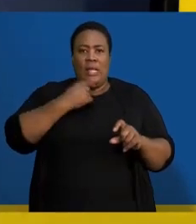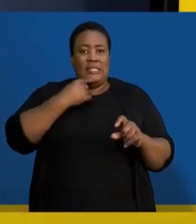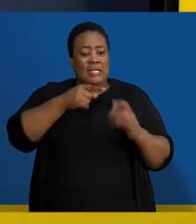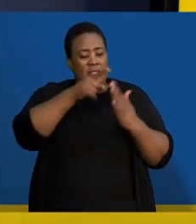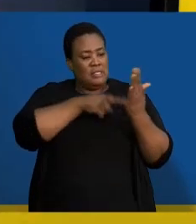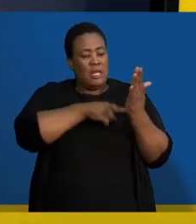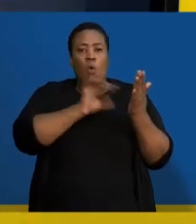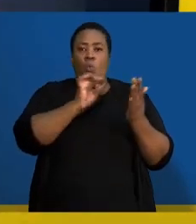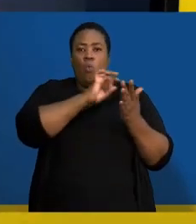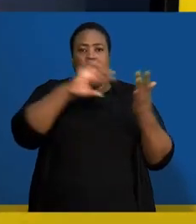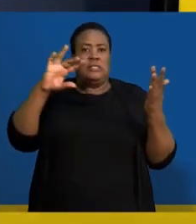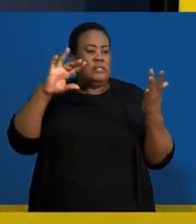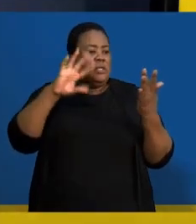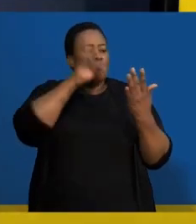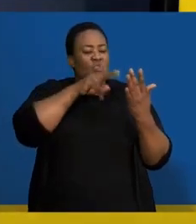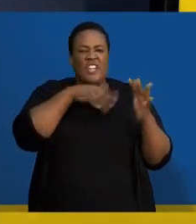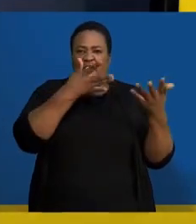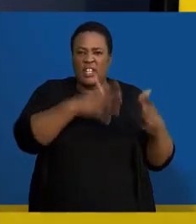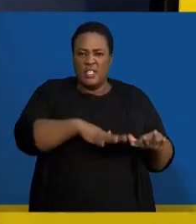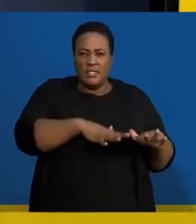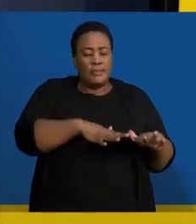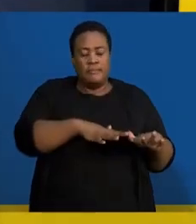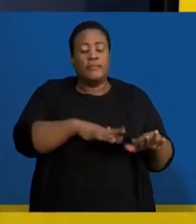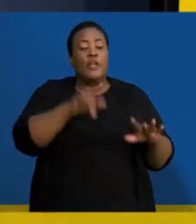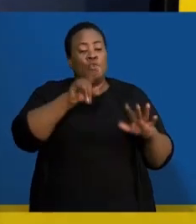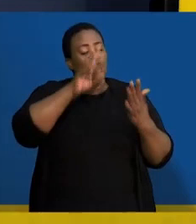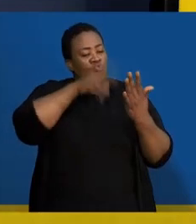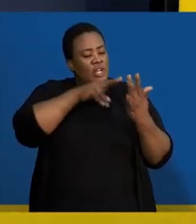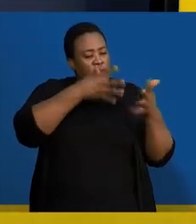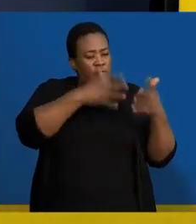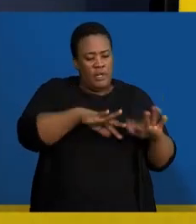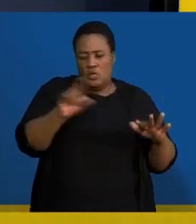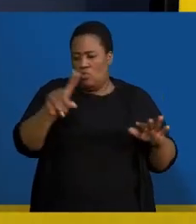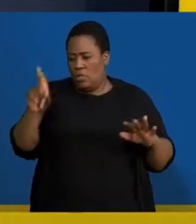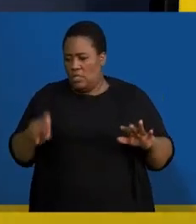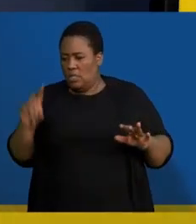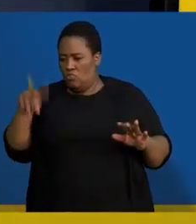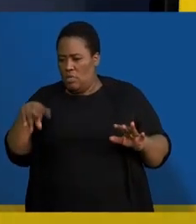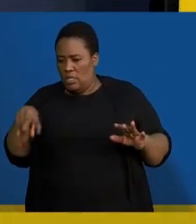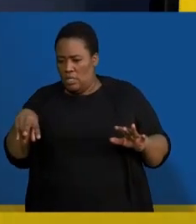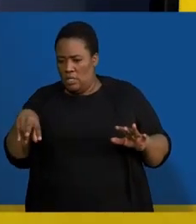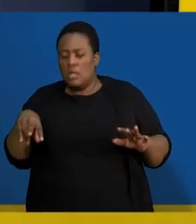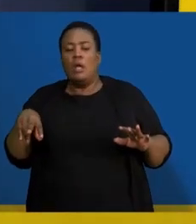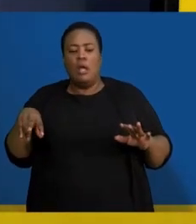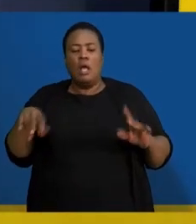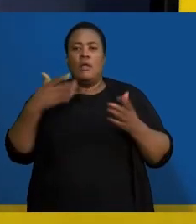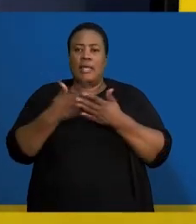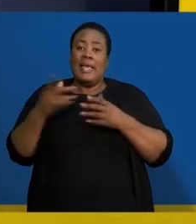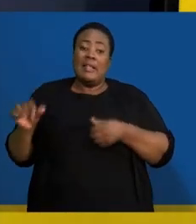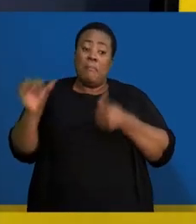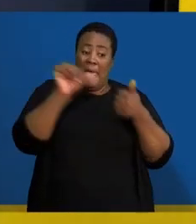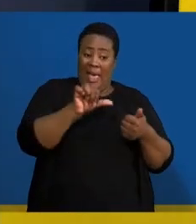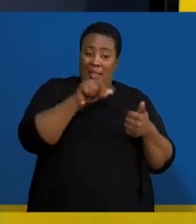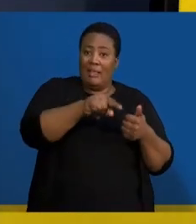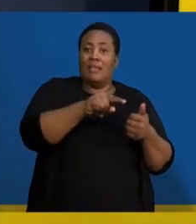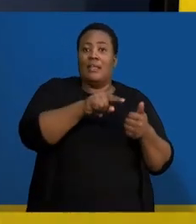once and understand it. So once you've read the sources and then read the questions, you can then go back to read the source